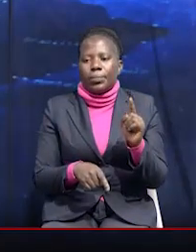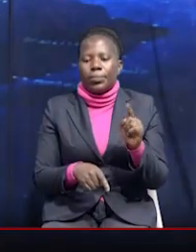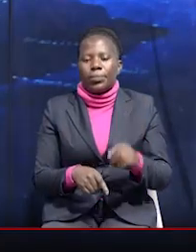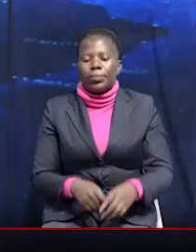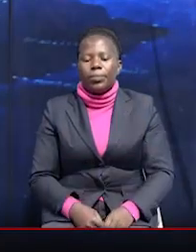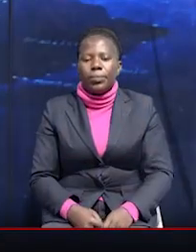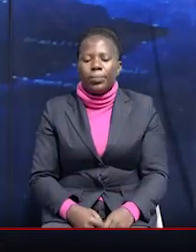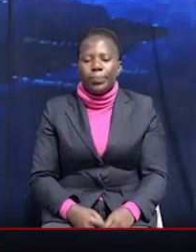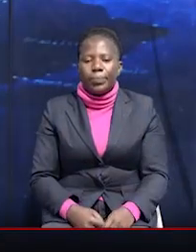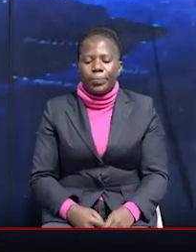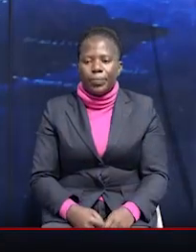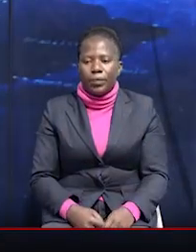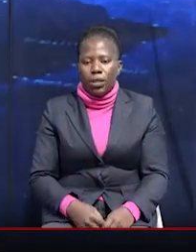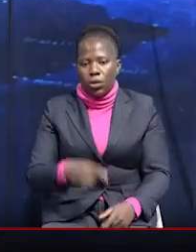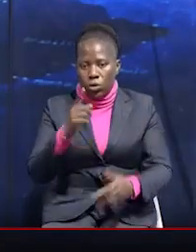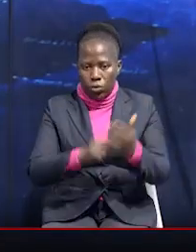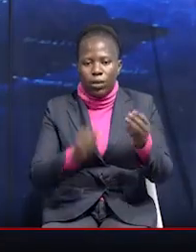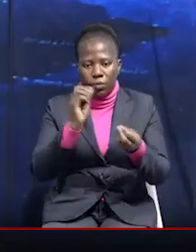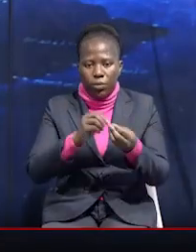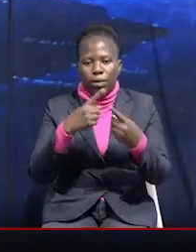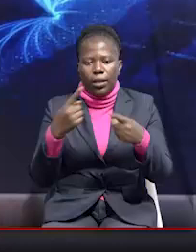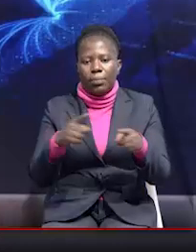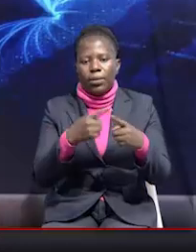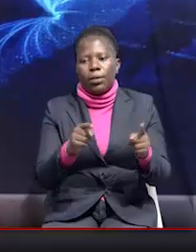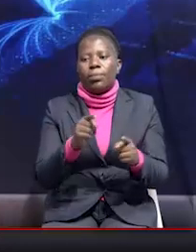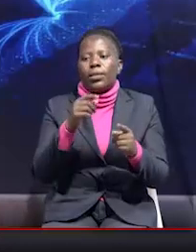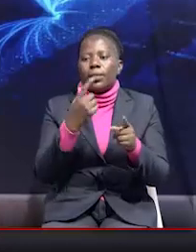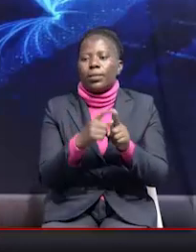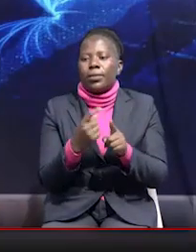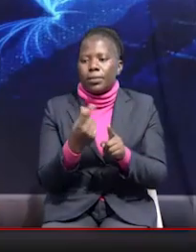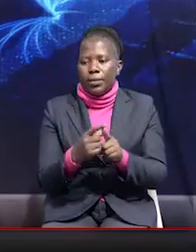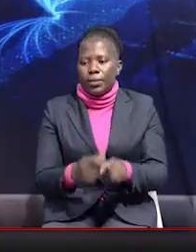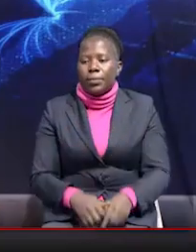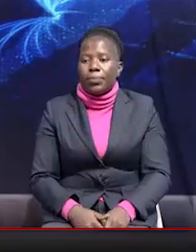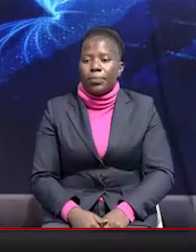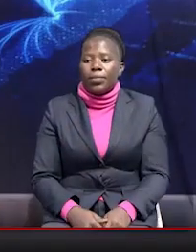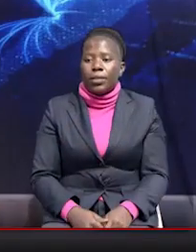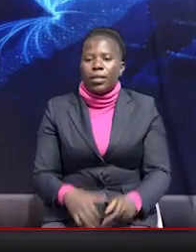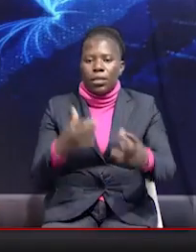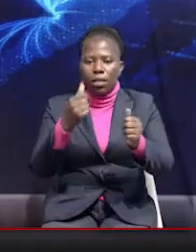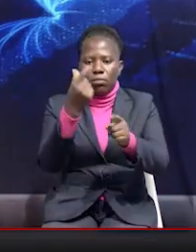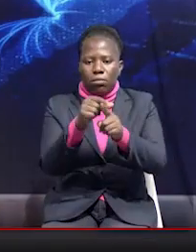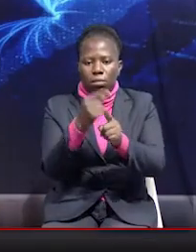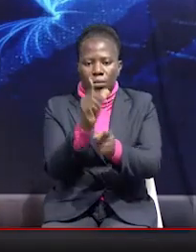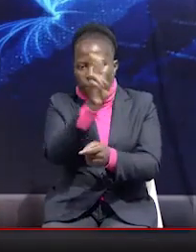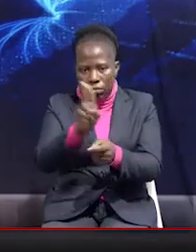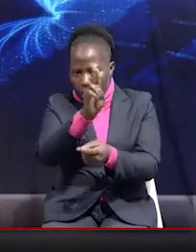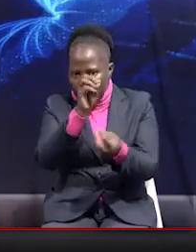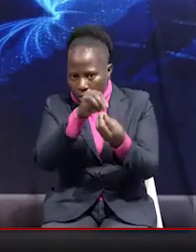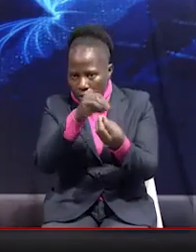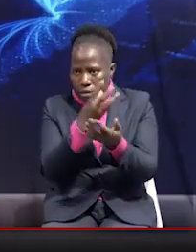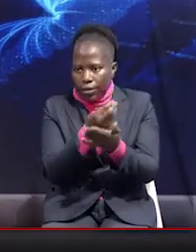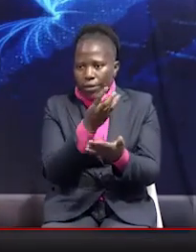basically plays out with the December expenditure. How does the December expenditure now impact inflation,